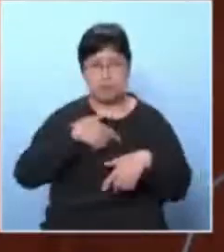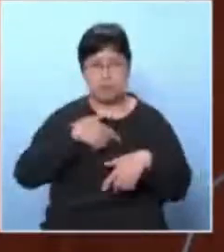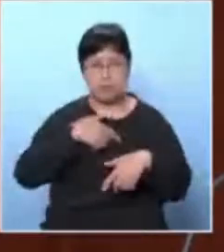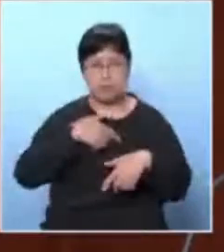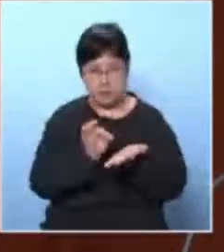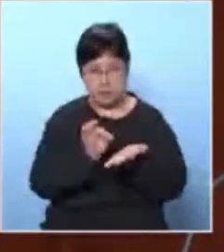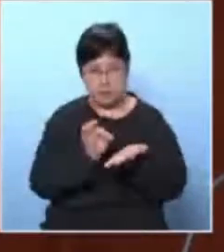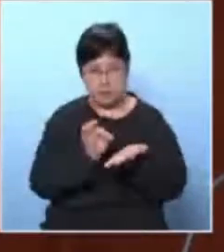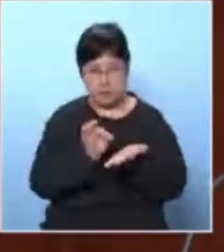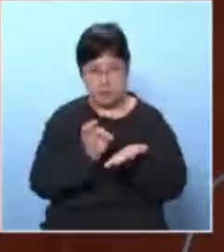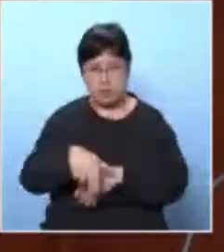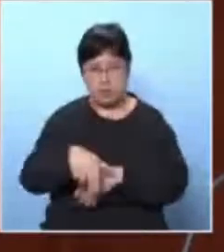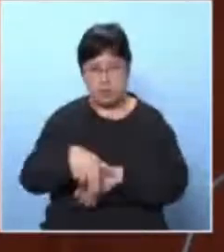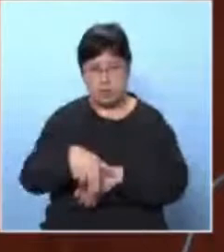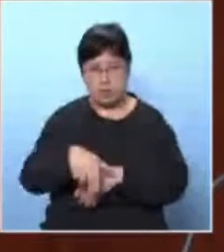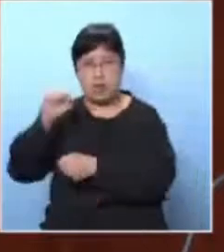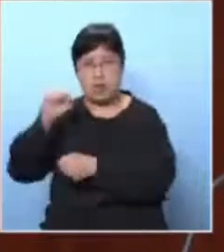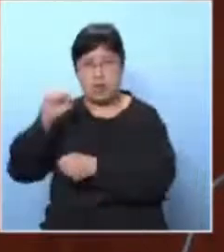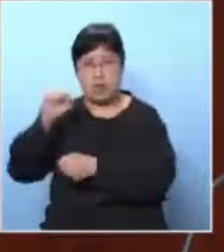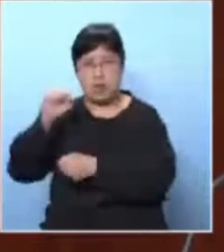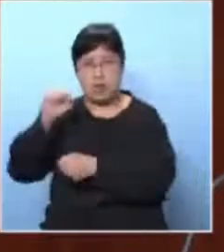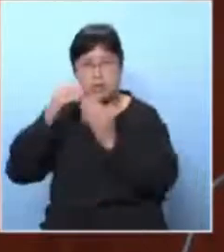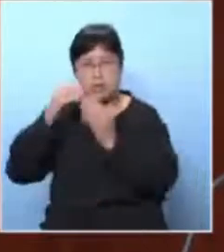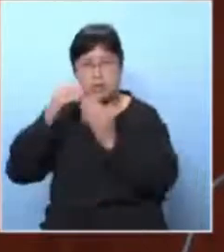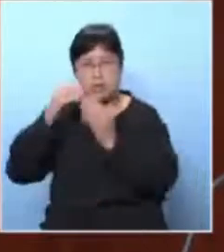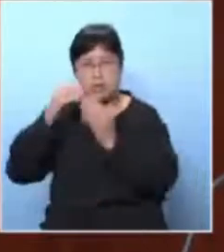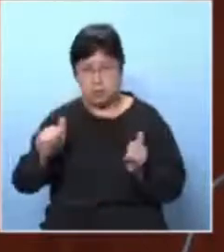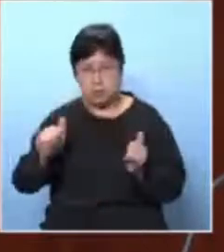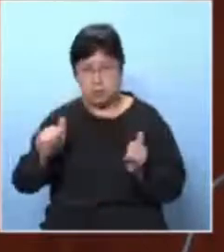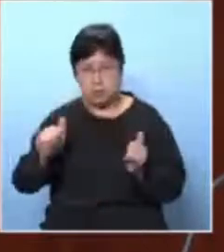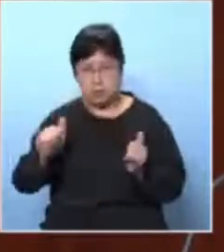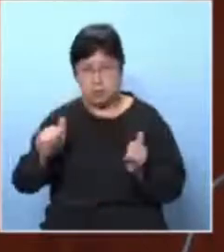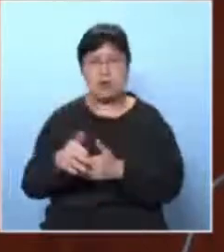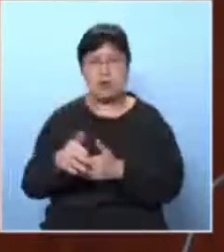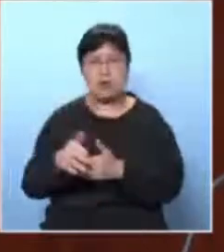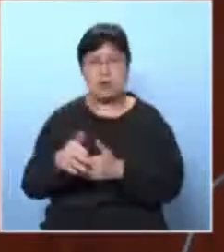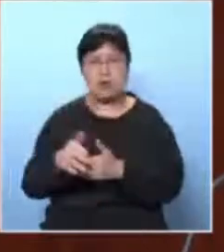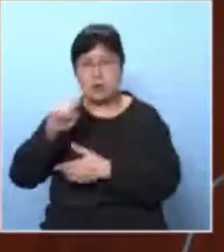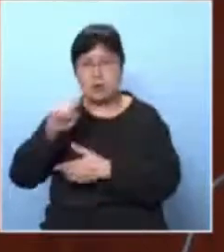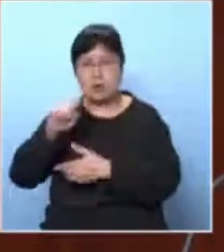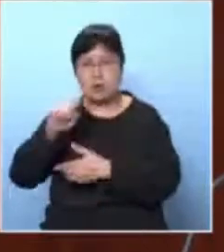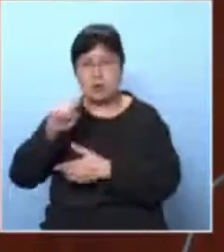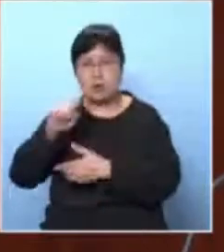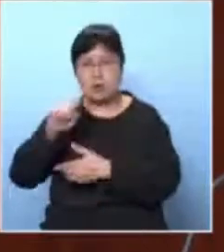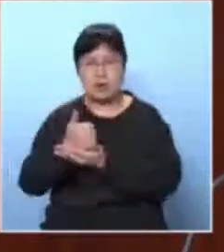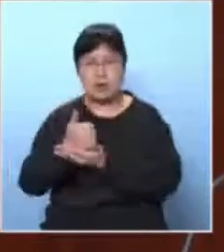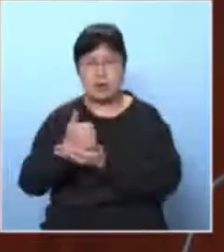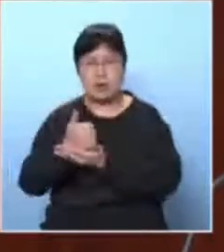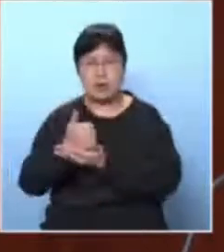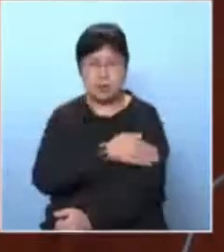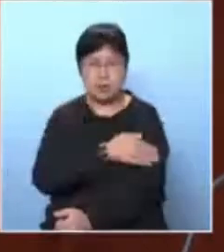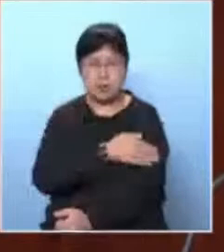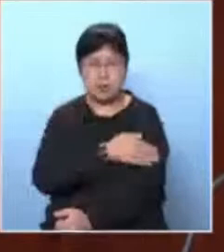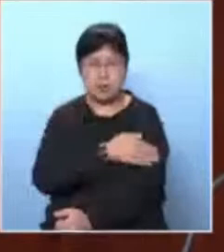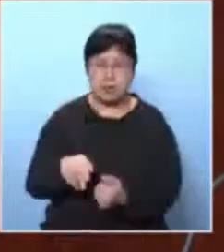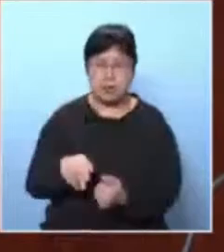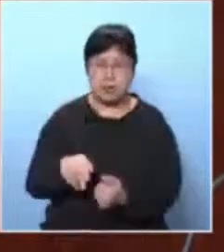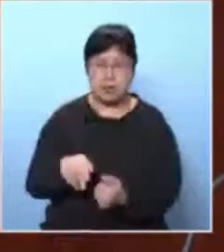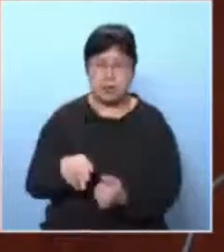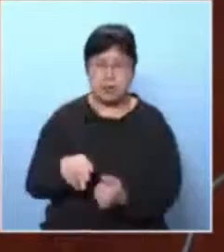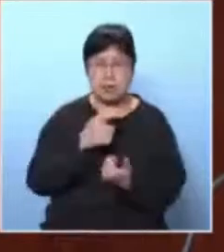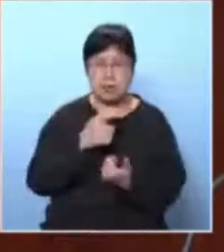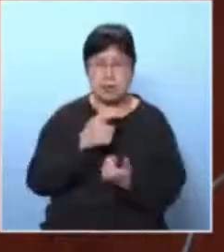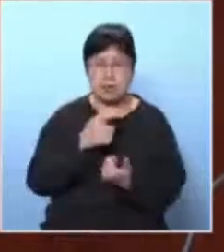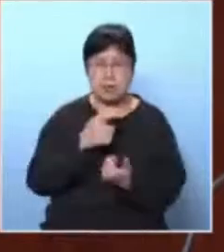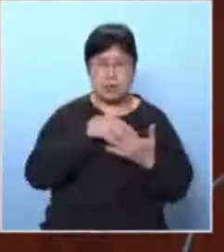developments, providing more residential care places for the elderly, importing care workers from outside Hong Kong, commencing the review on